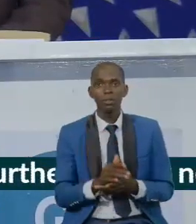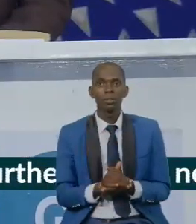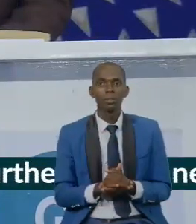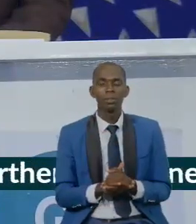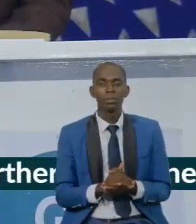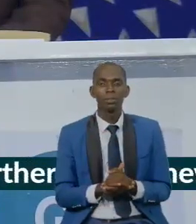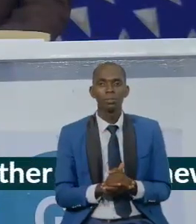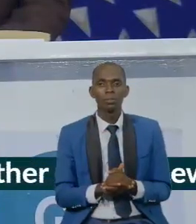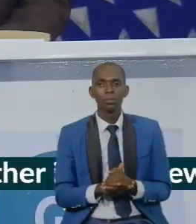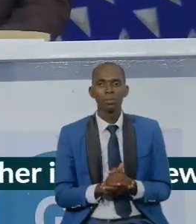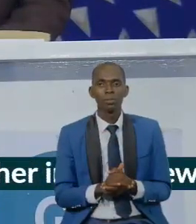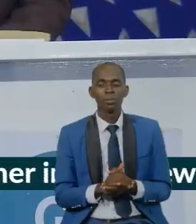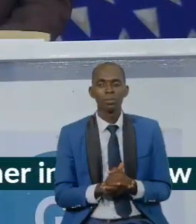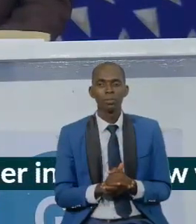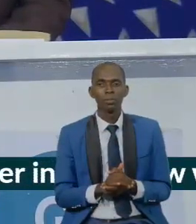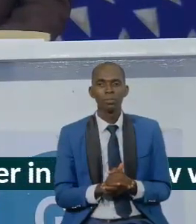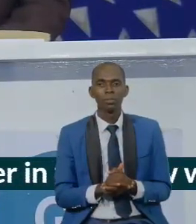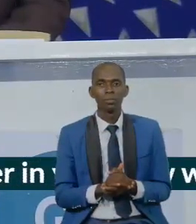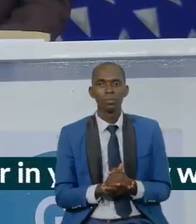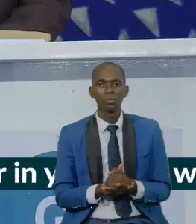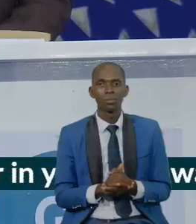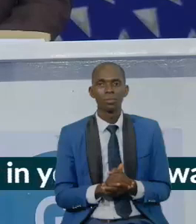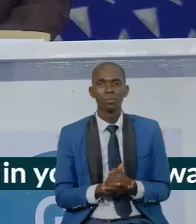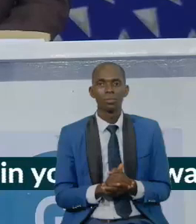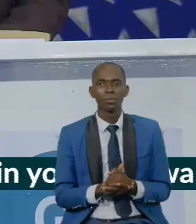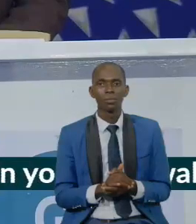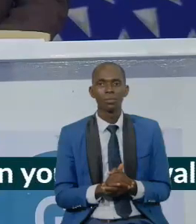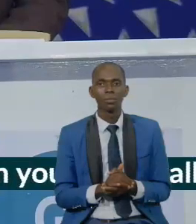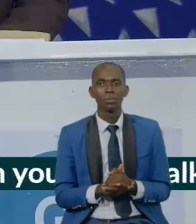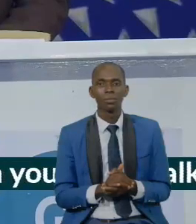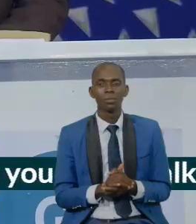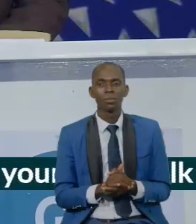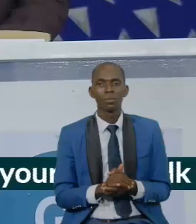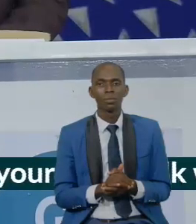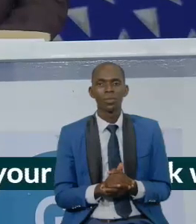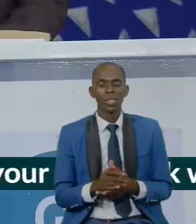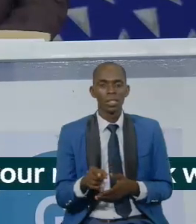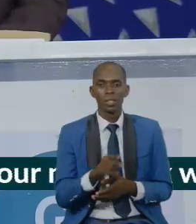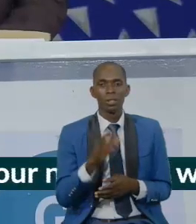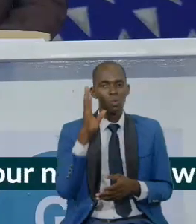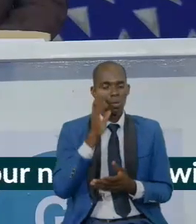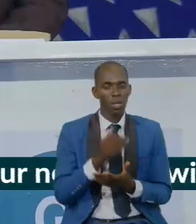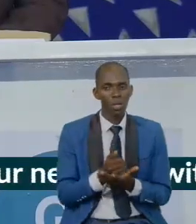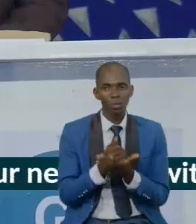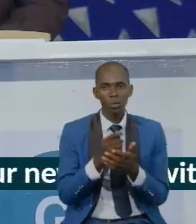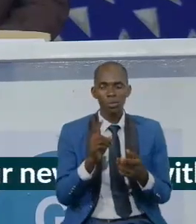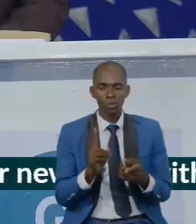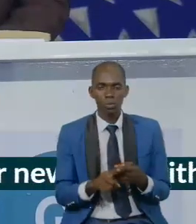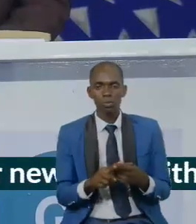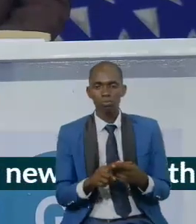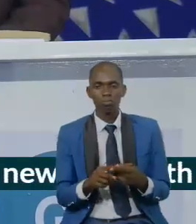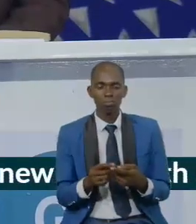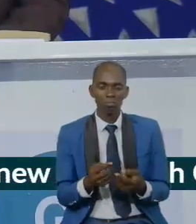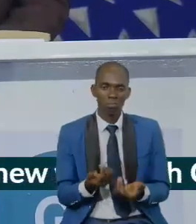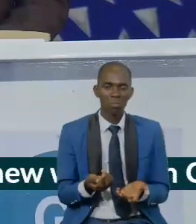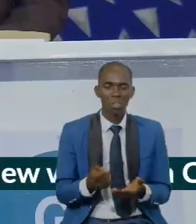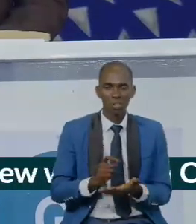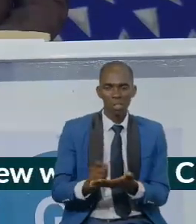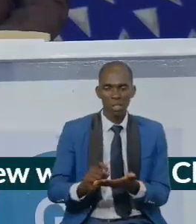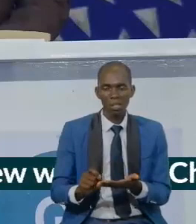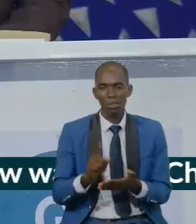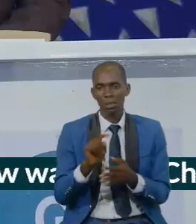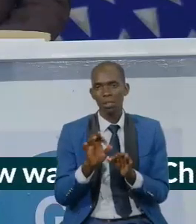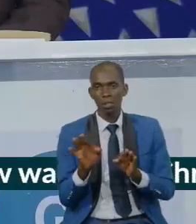inscrire sur une fiche que vous allez remplir. To help you to fill the forms you have. S'il vous plaît,